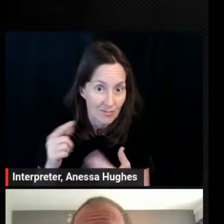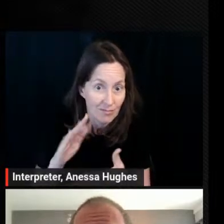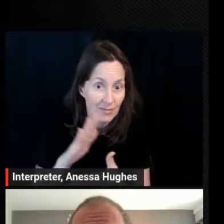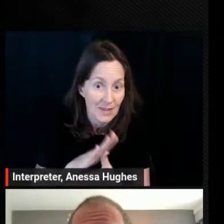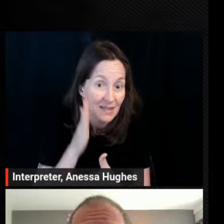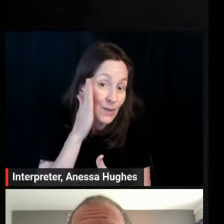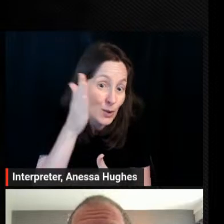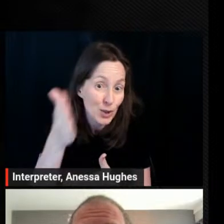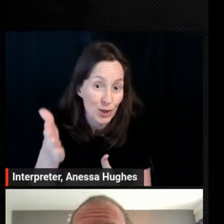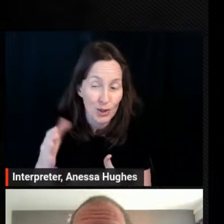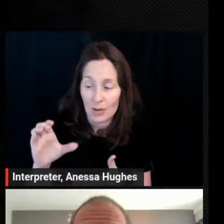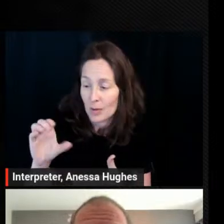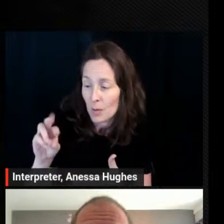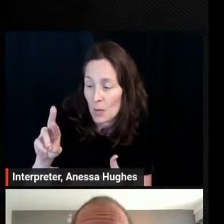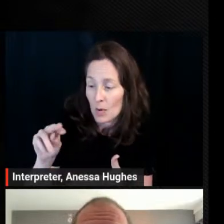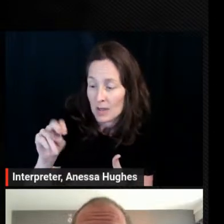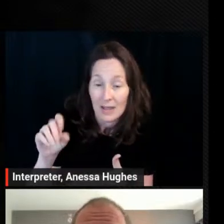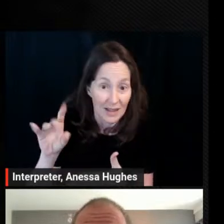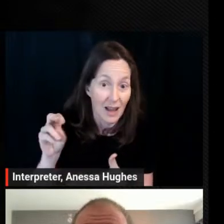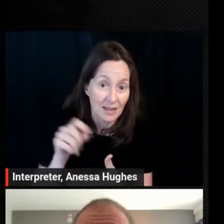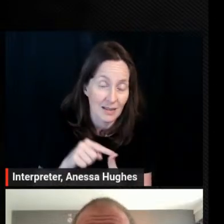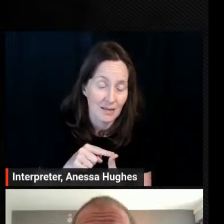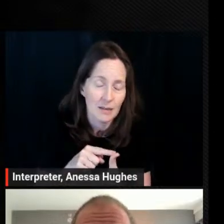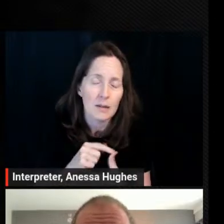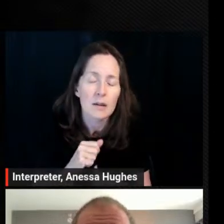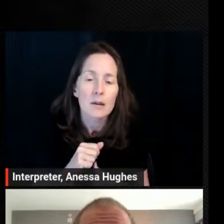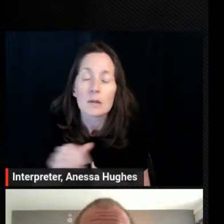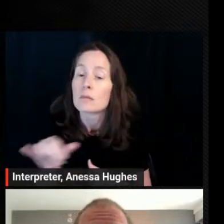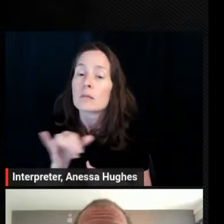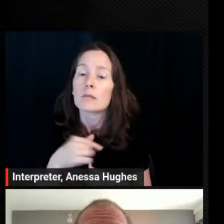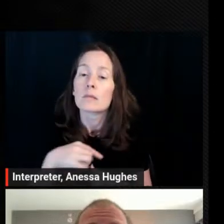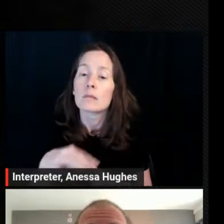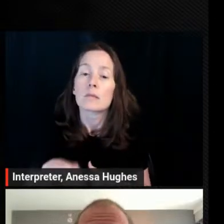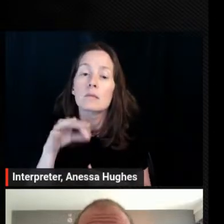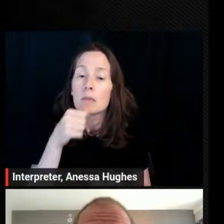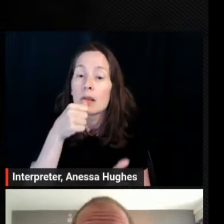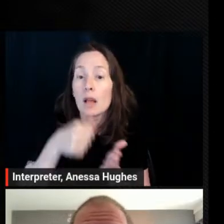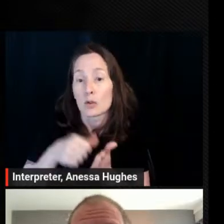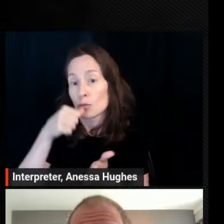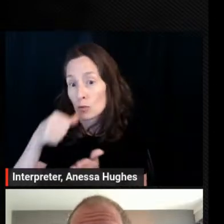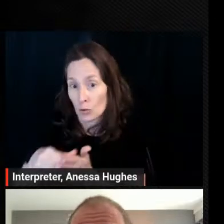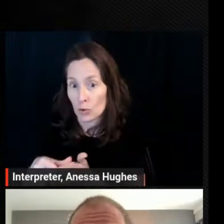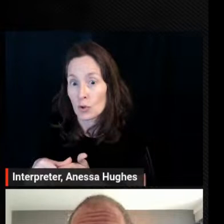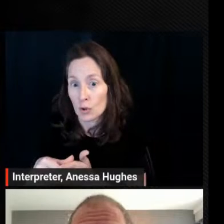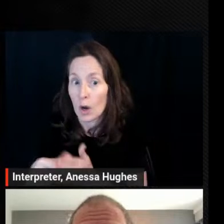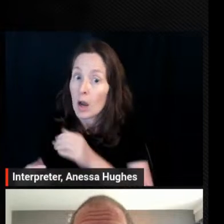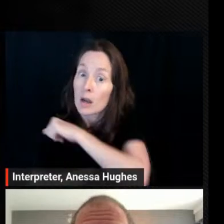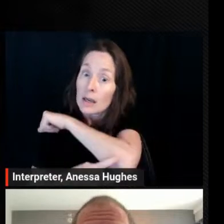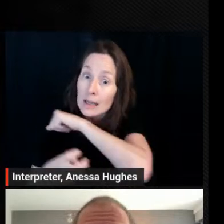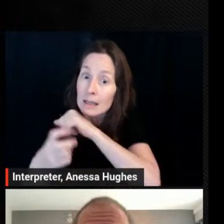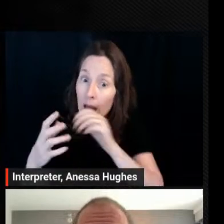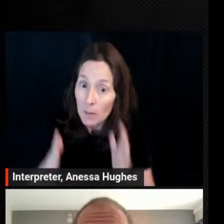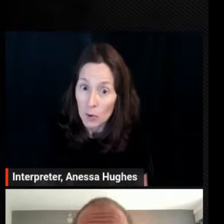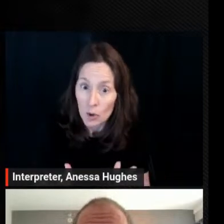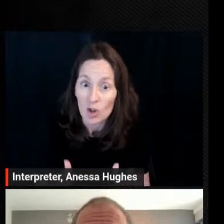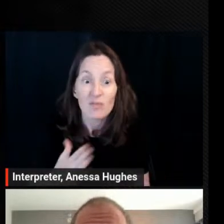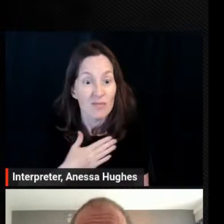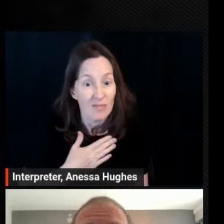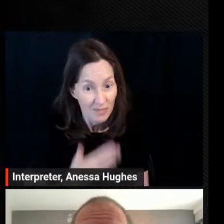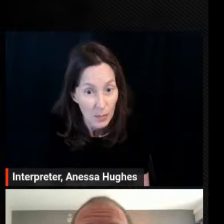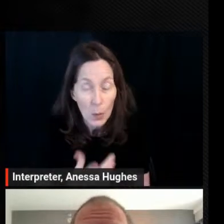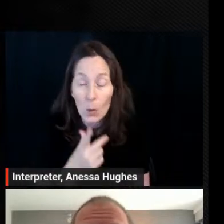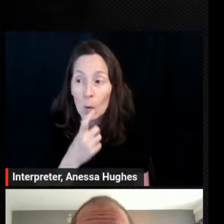I also discovered a pair of letters in which one of his kidnappers names his accomplices